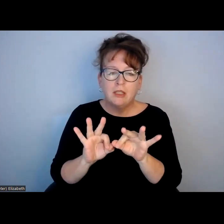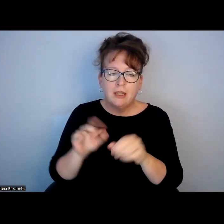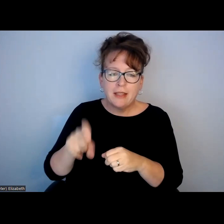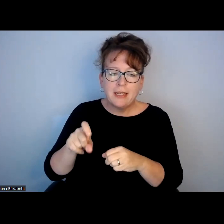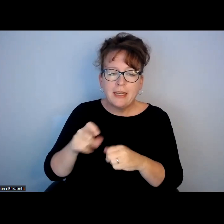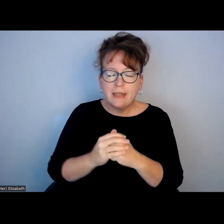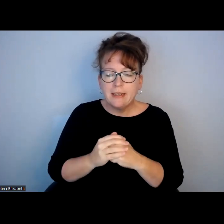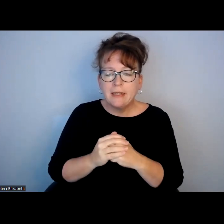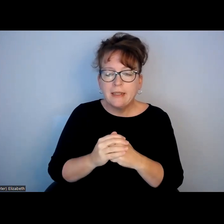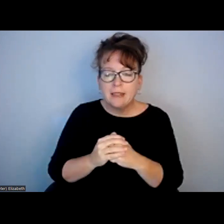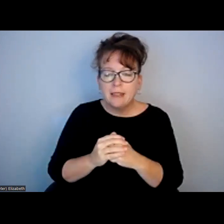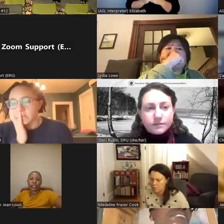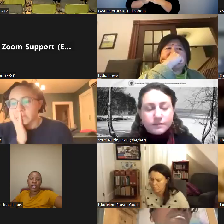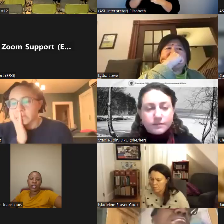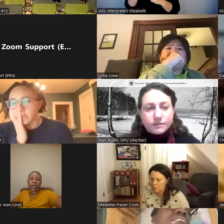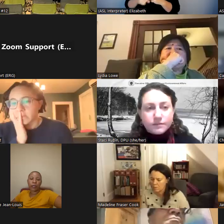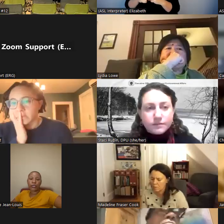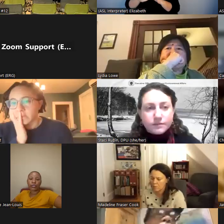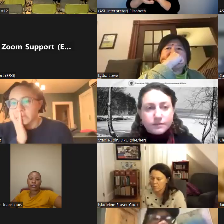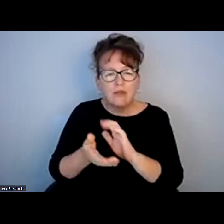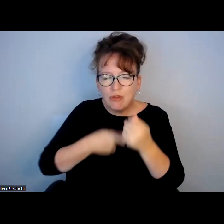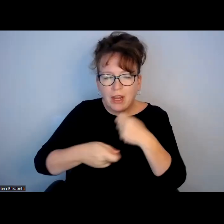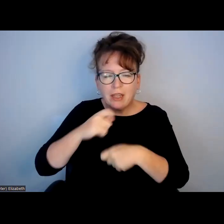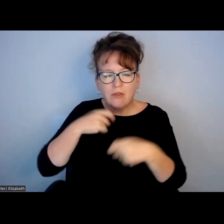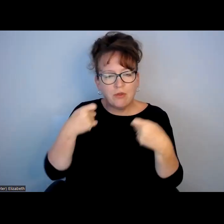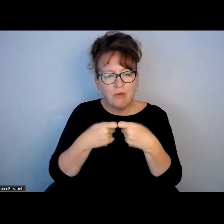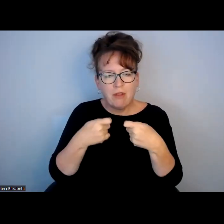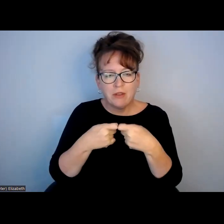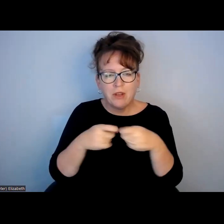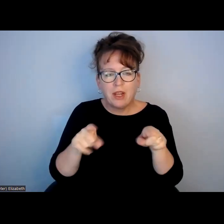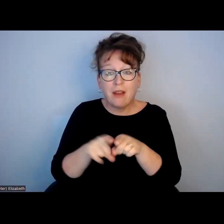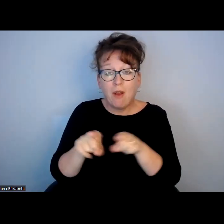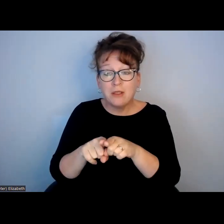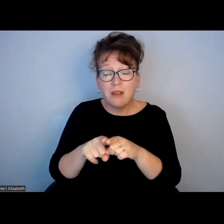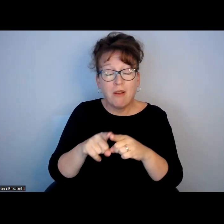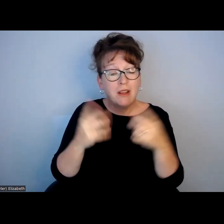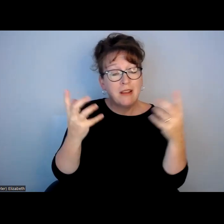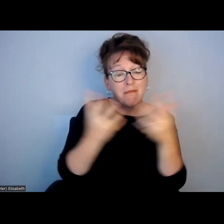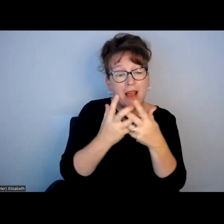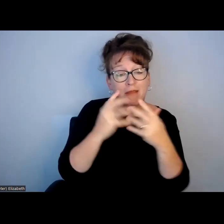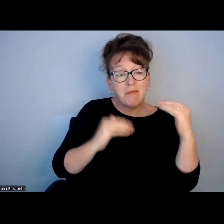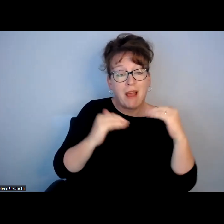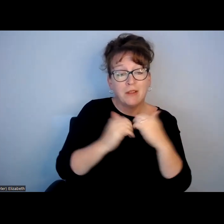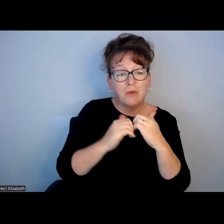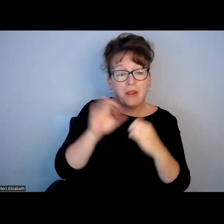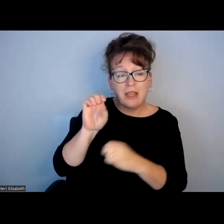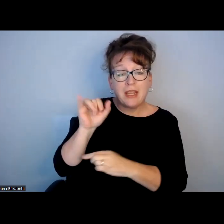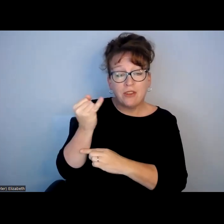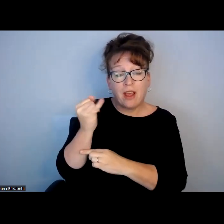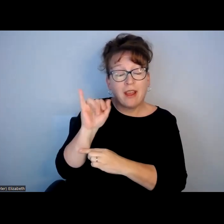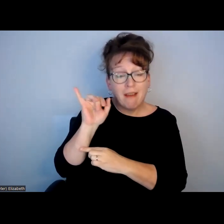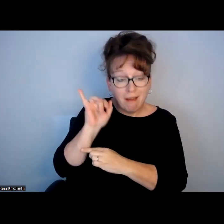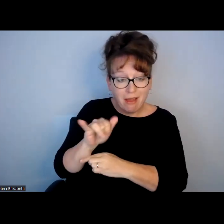to electrify, and then coupling that or balancing that, I guess, with environmental justice is